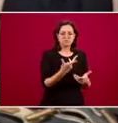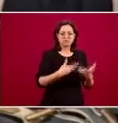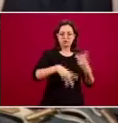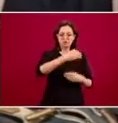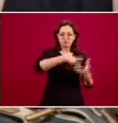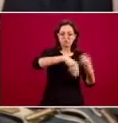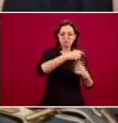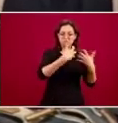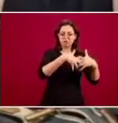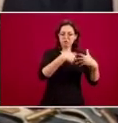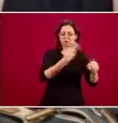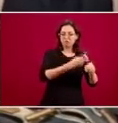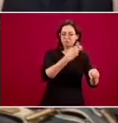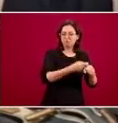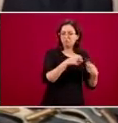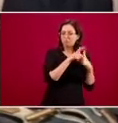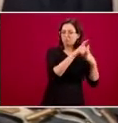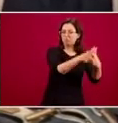The